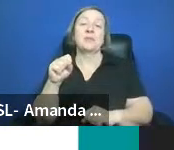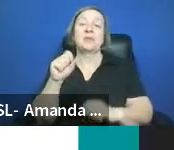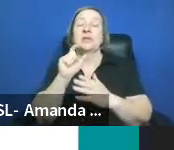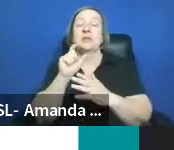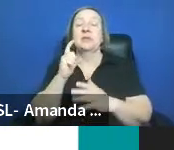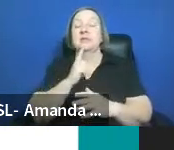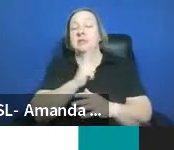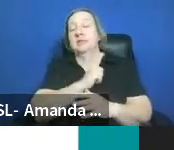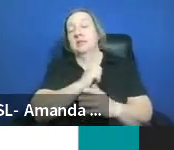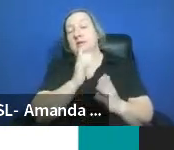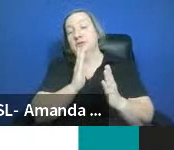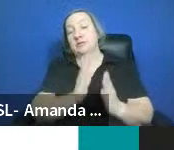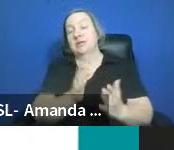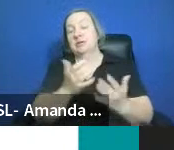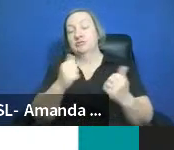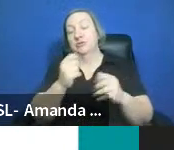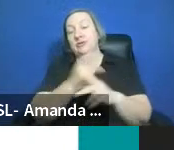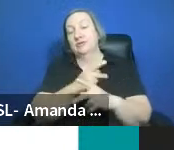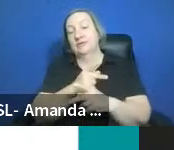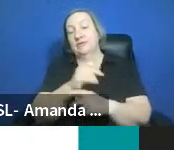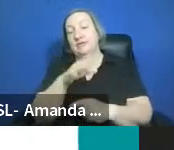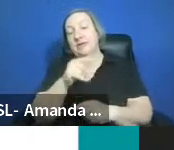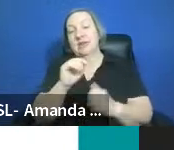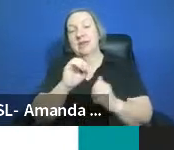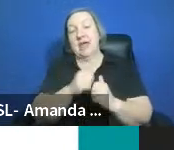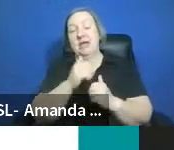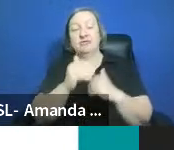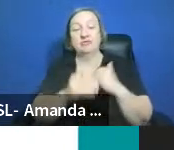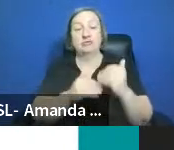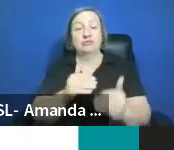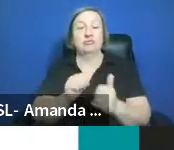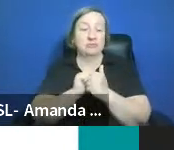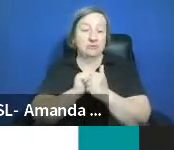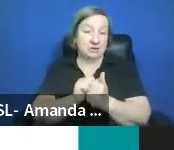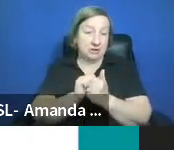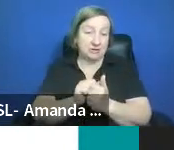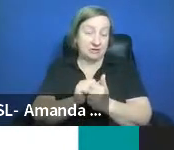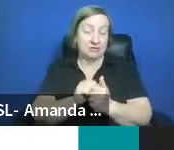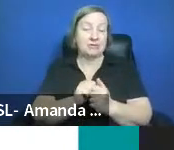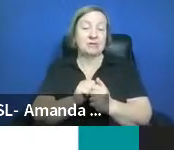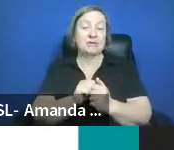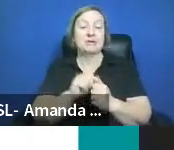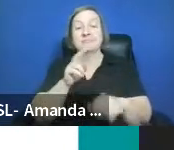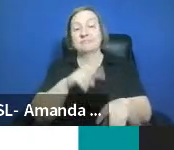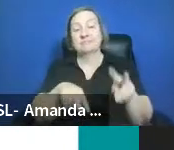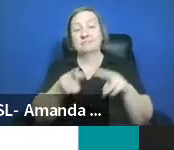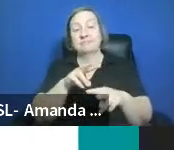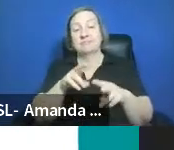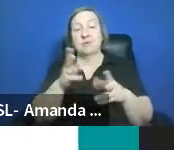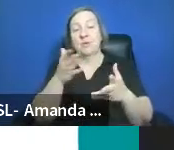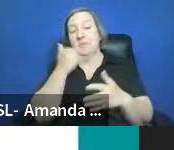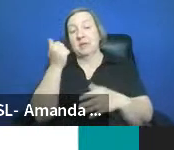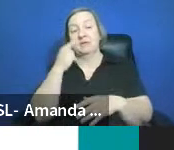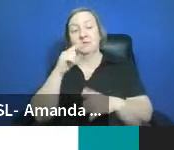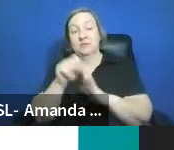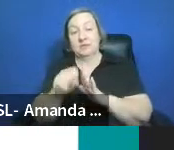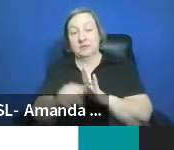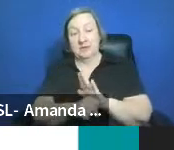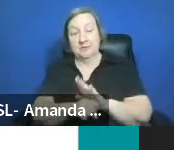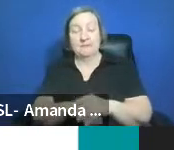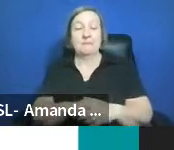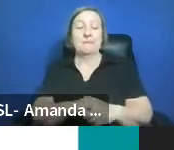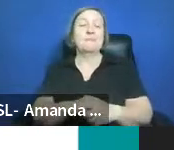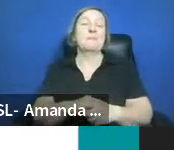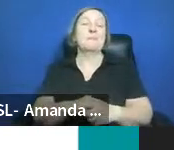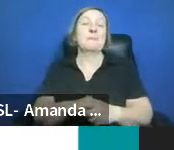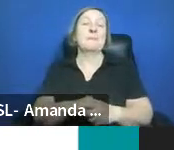legislature is figuring out how to progress together and look after the interests of the state. And